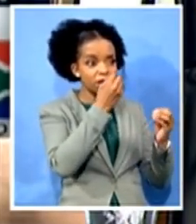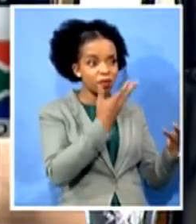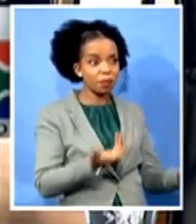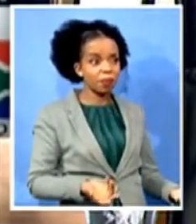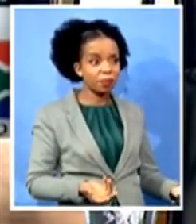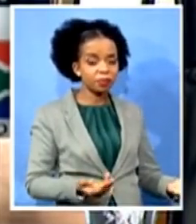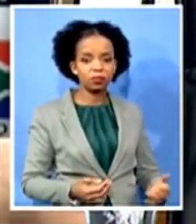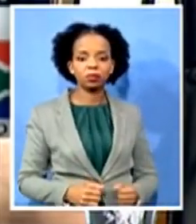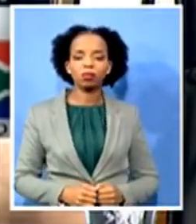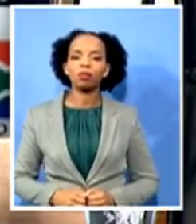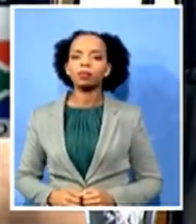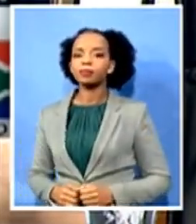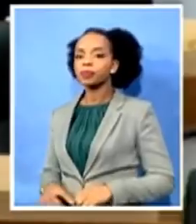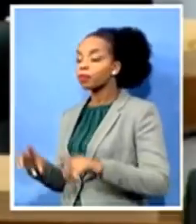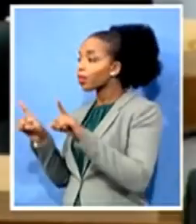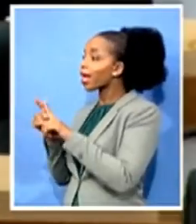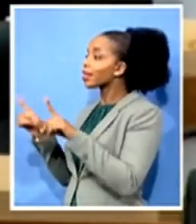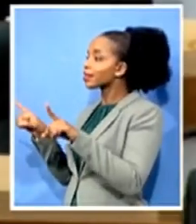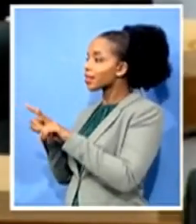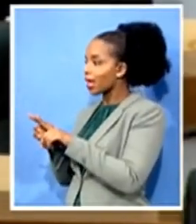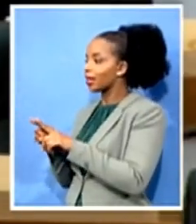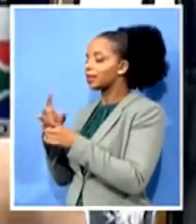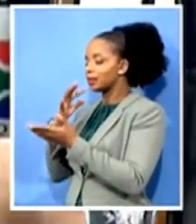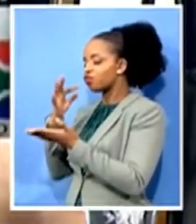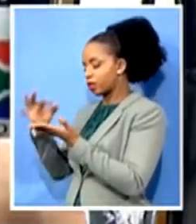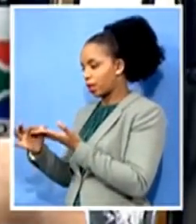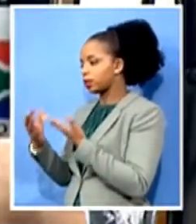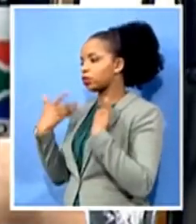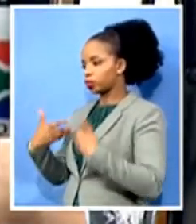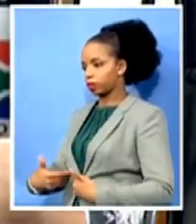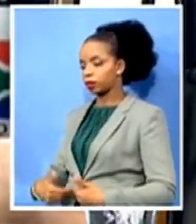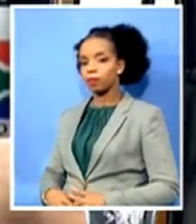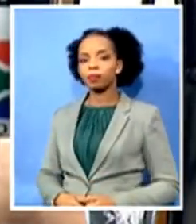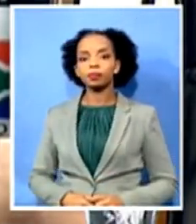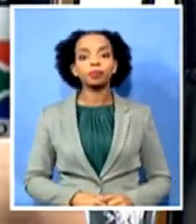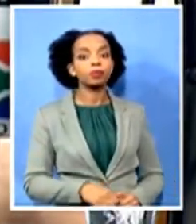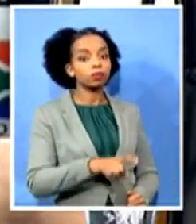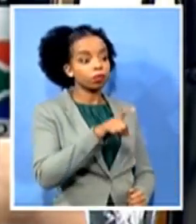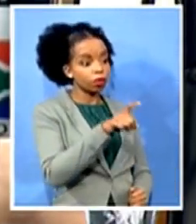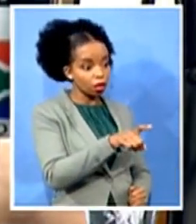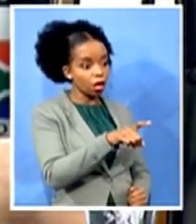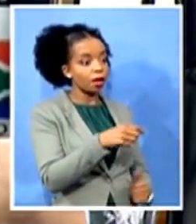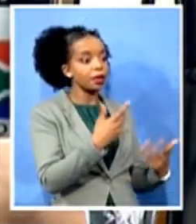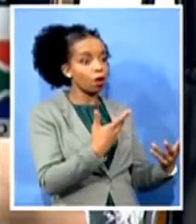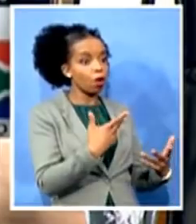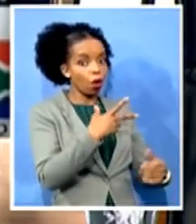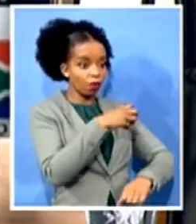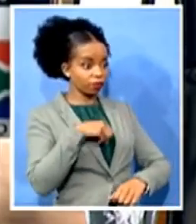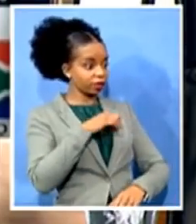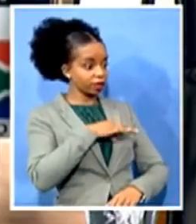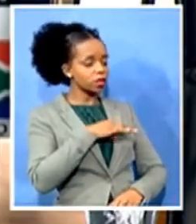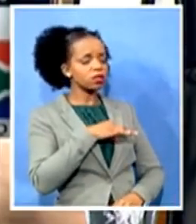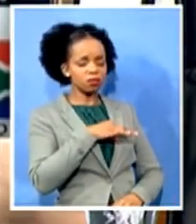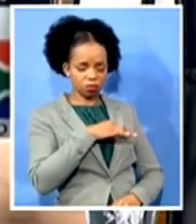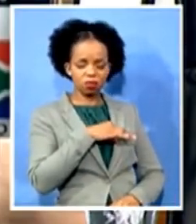Chair, Through the officials? the officials, that throughout the years, the database